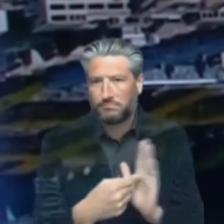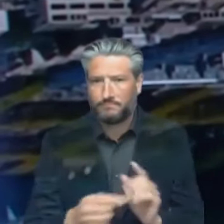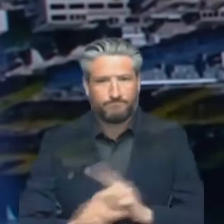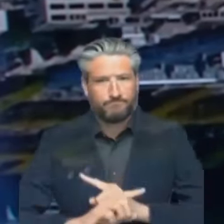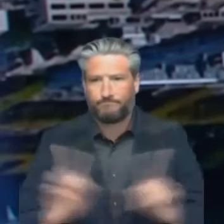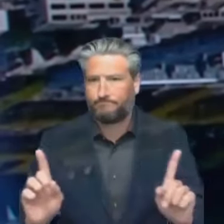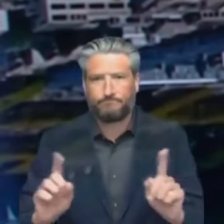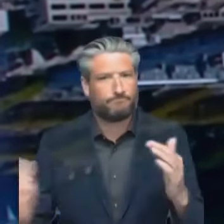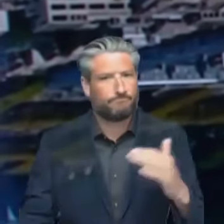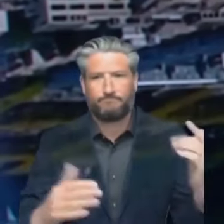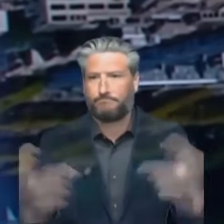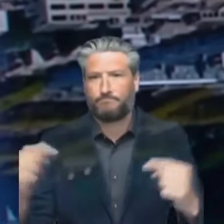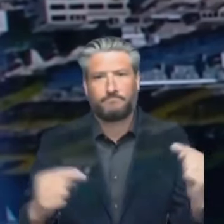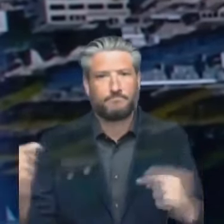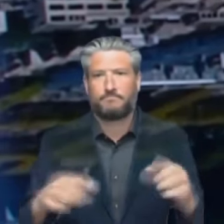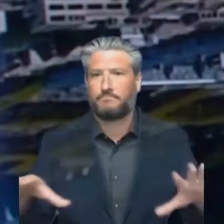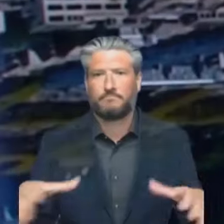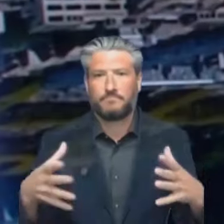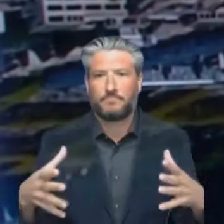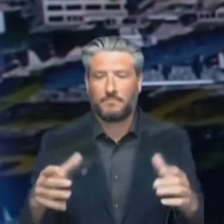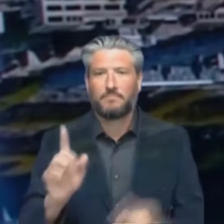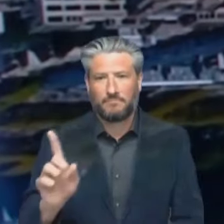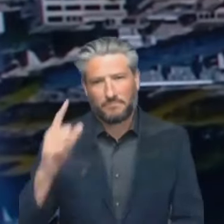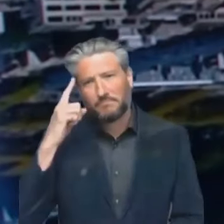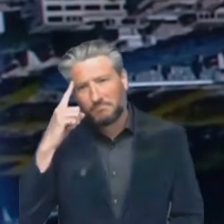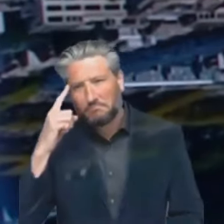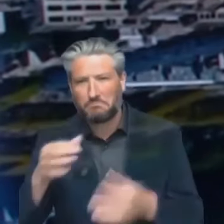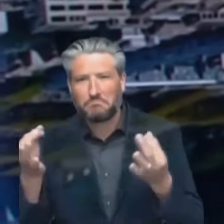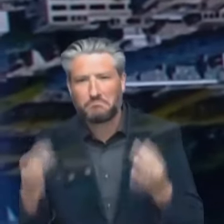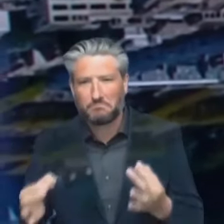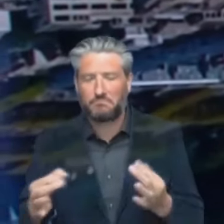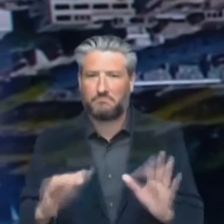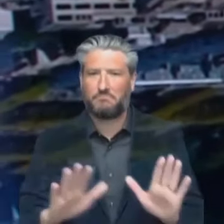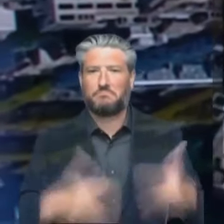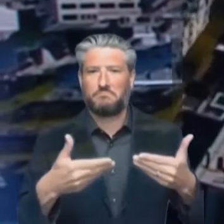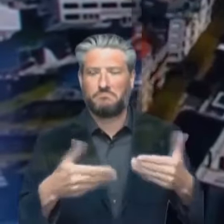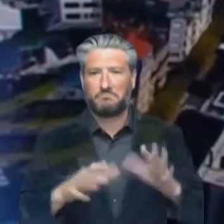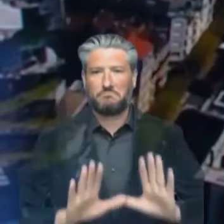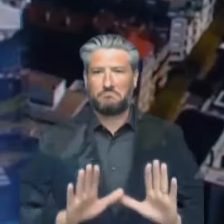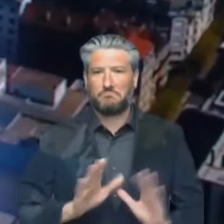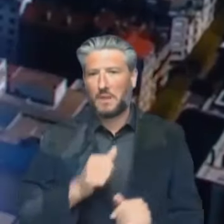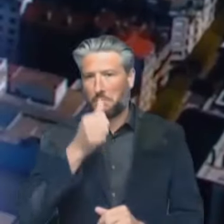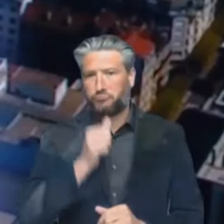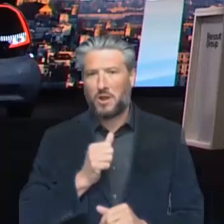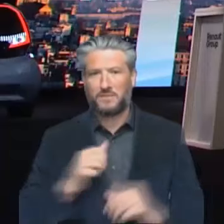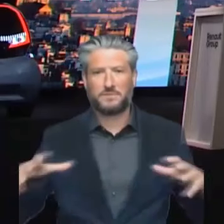of everyone concerned, we therefore decided to hold our AGM behind closed doors while streaming the proceedings live on